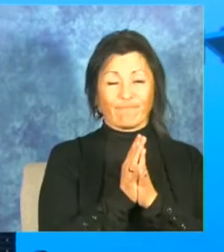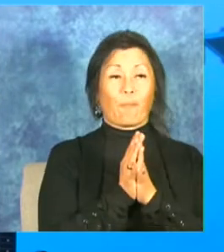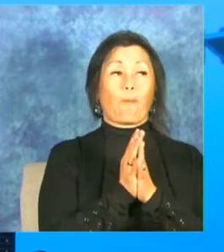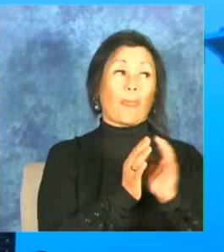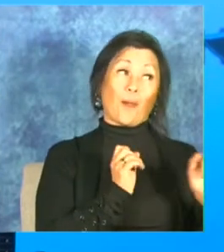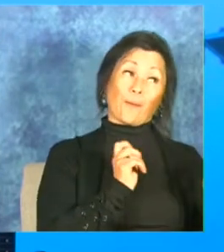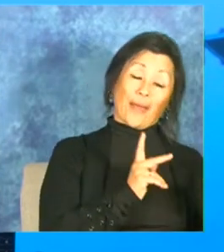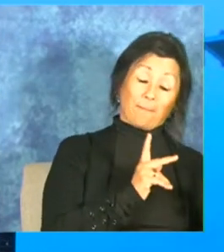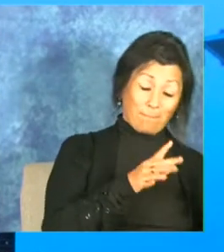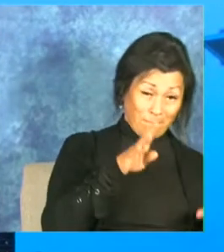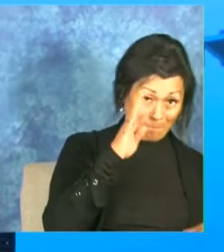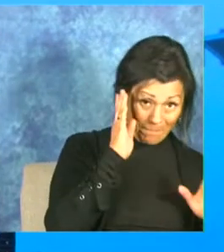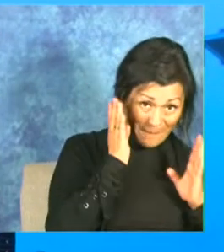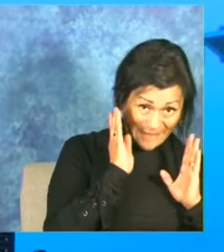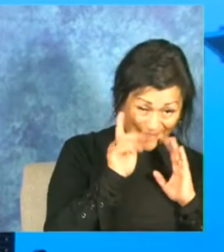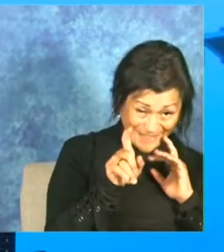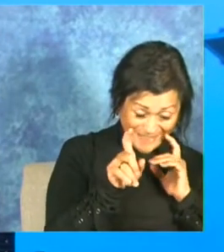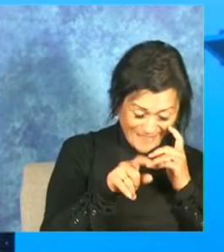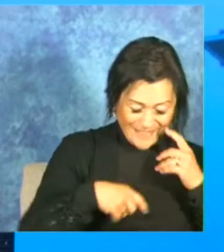Hello.